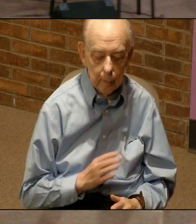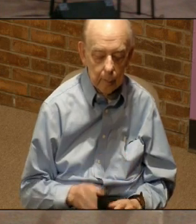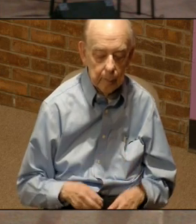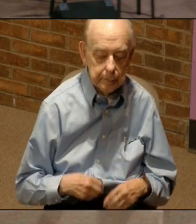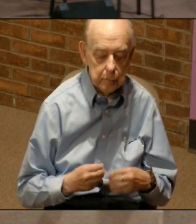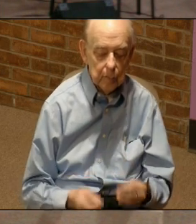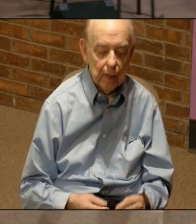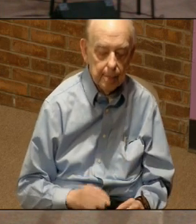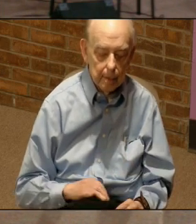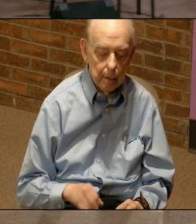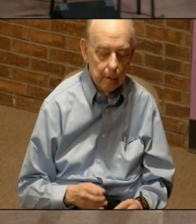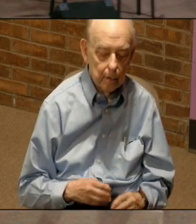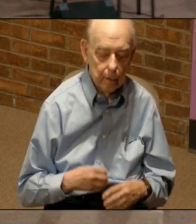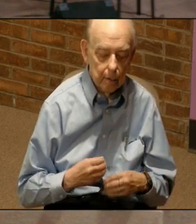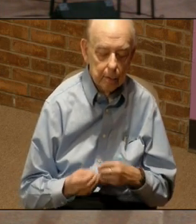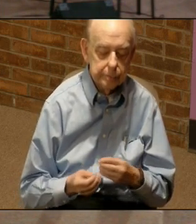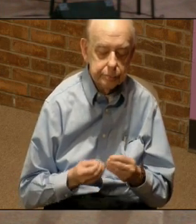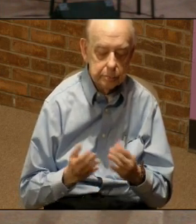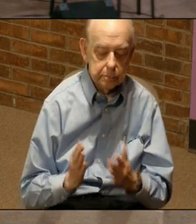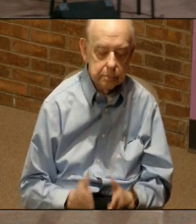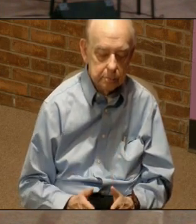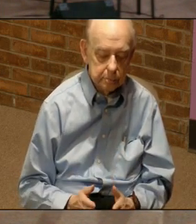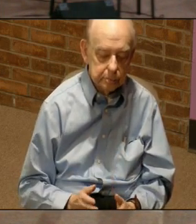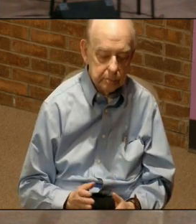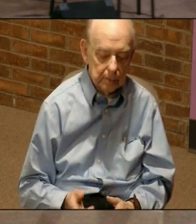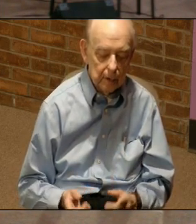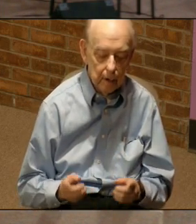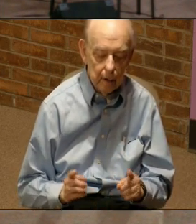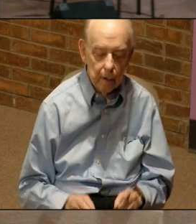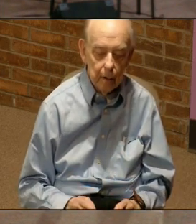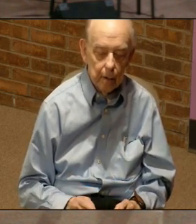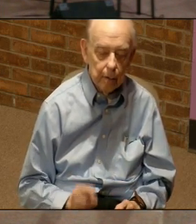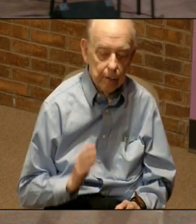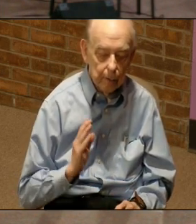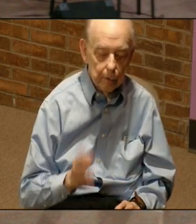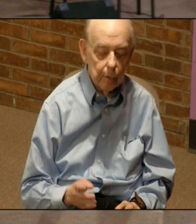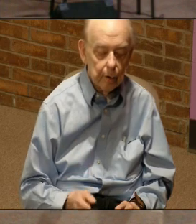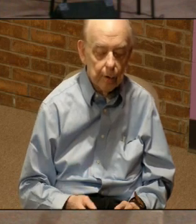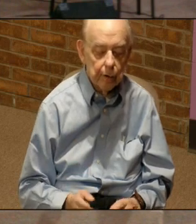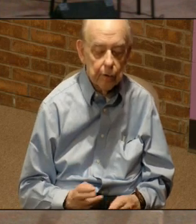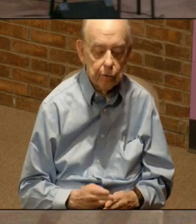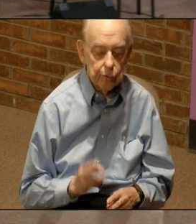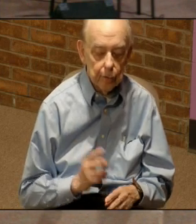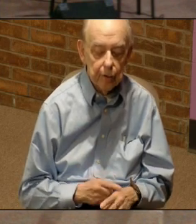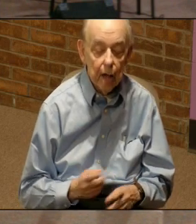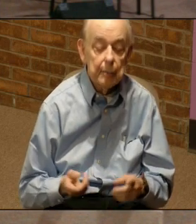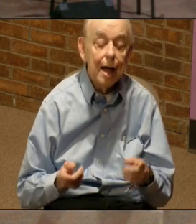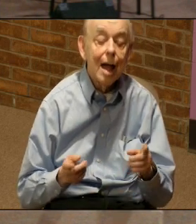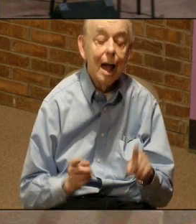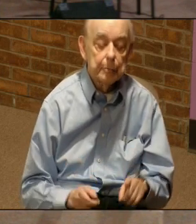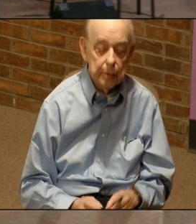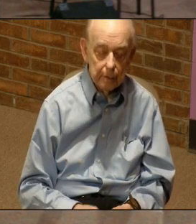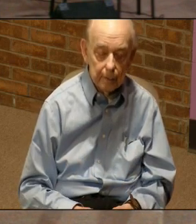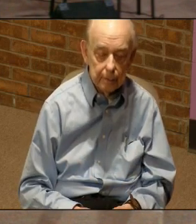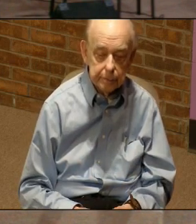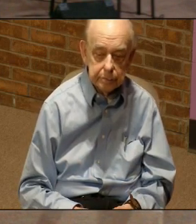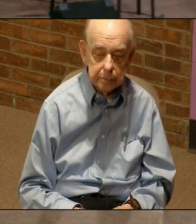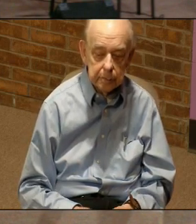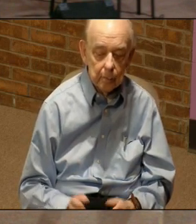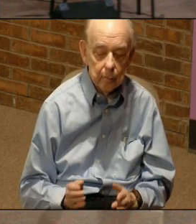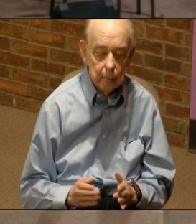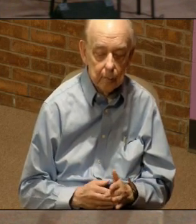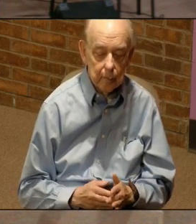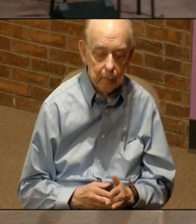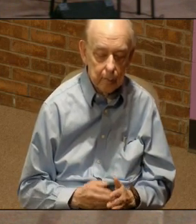to show his servants the events that must soon take place.